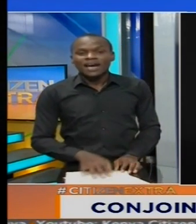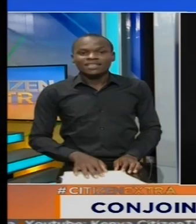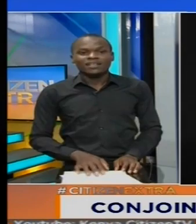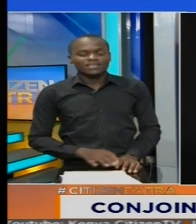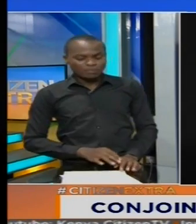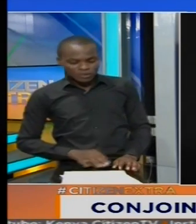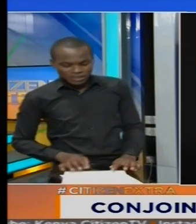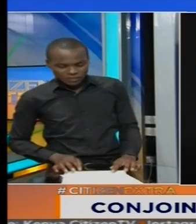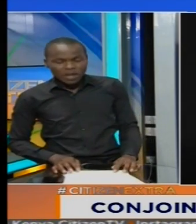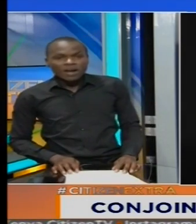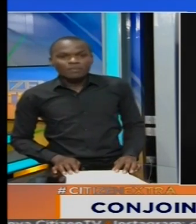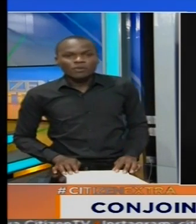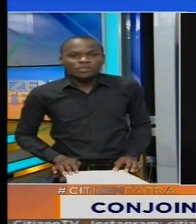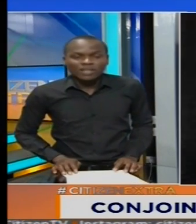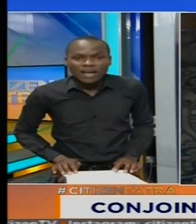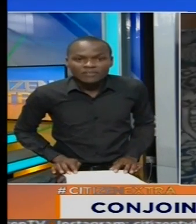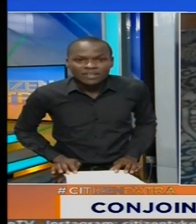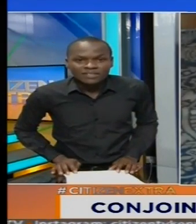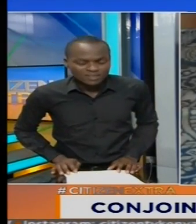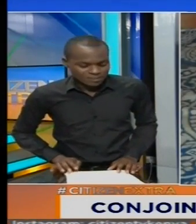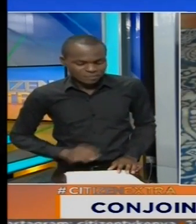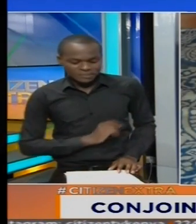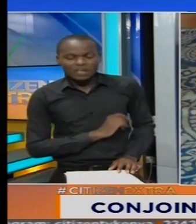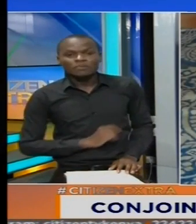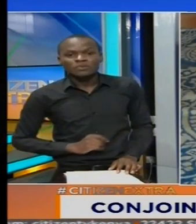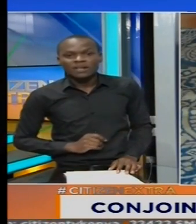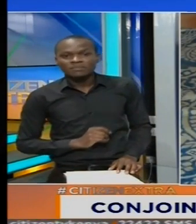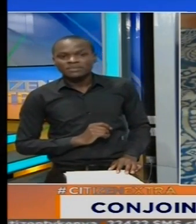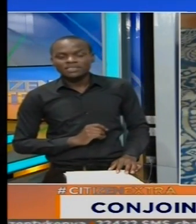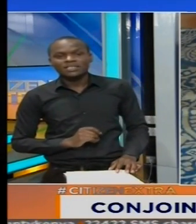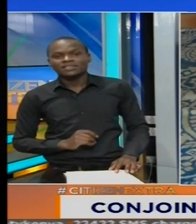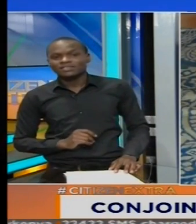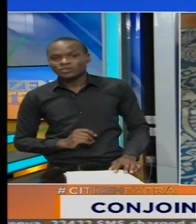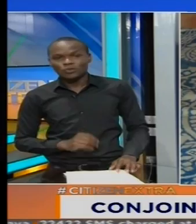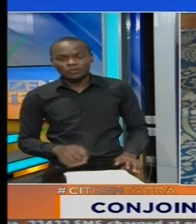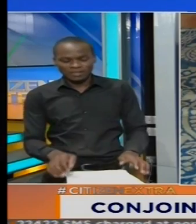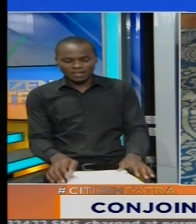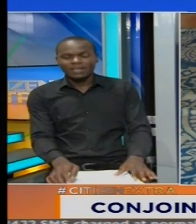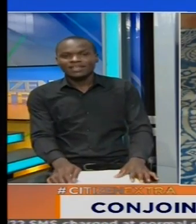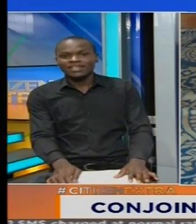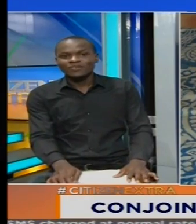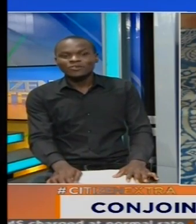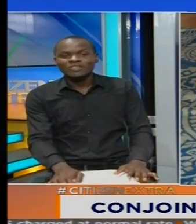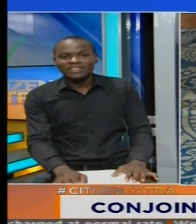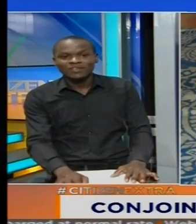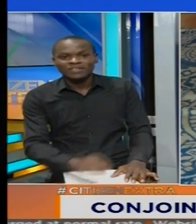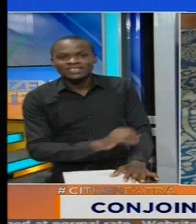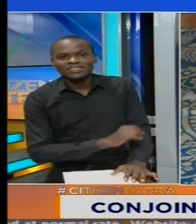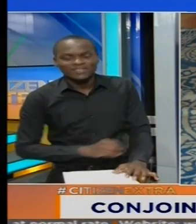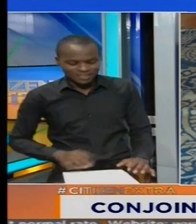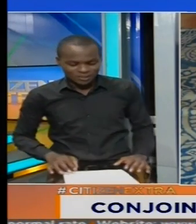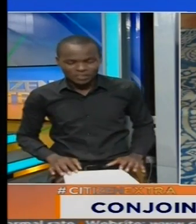the other. Such a positive approach to life, and they hope to become teachers soon. Lillian,